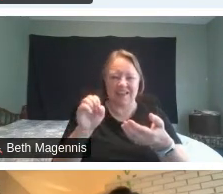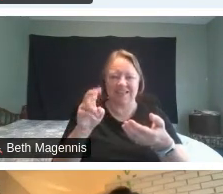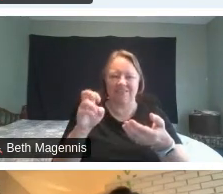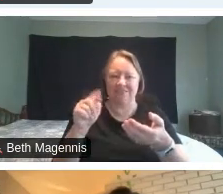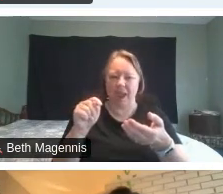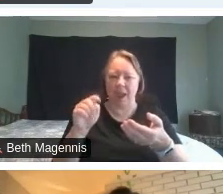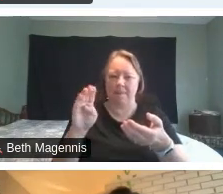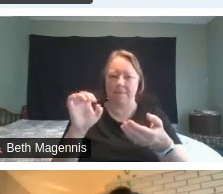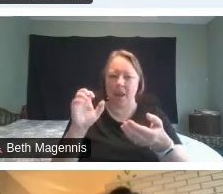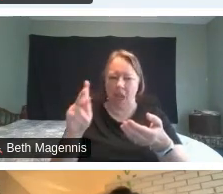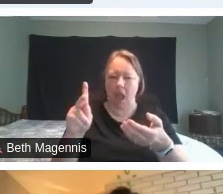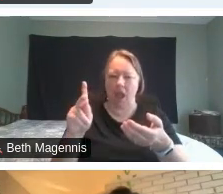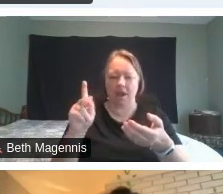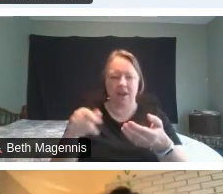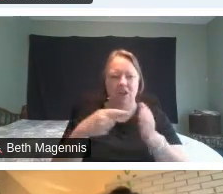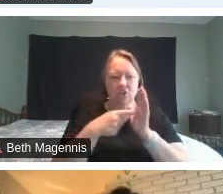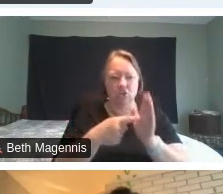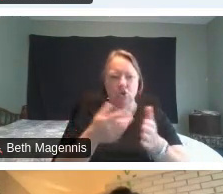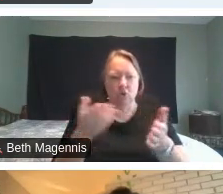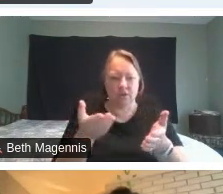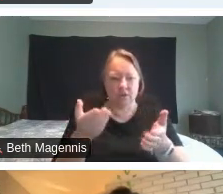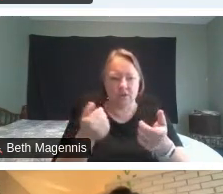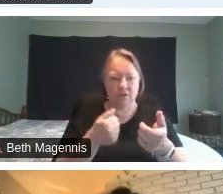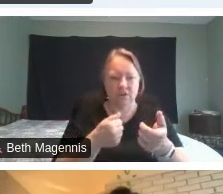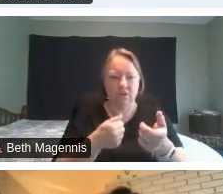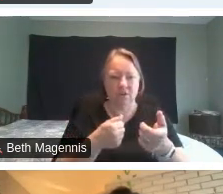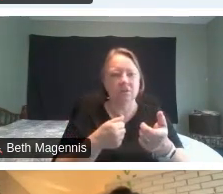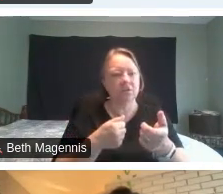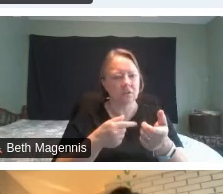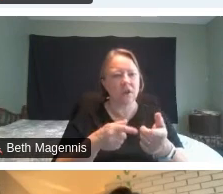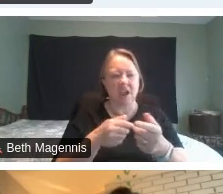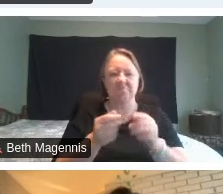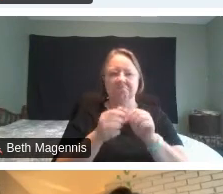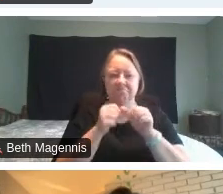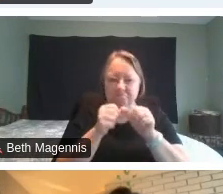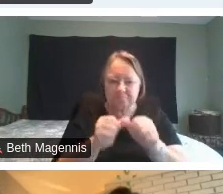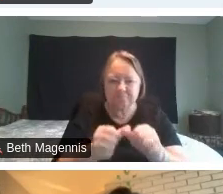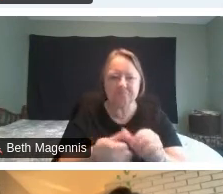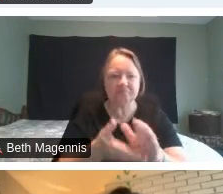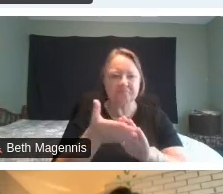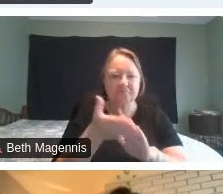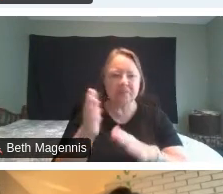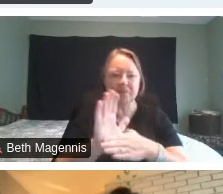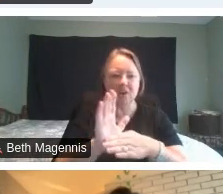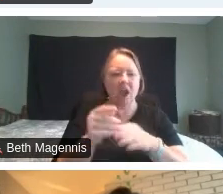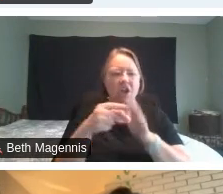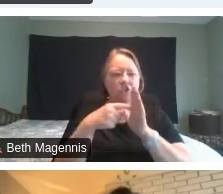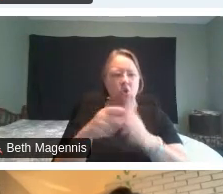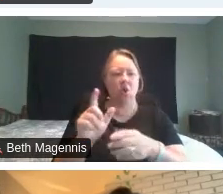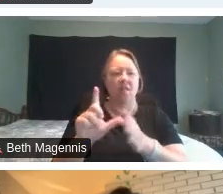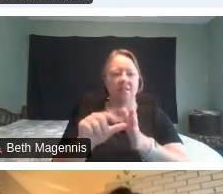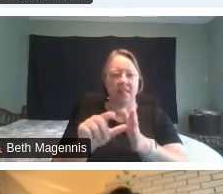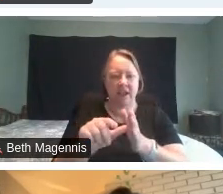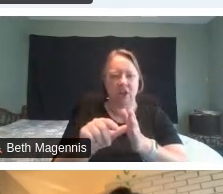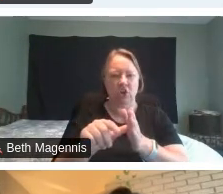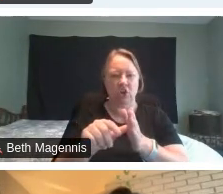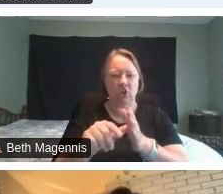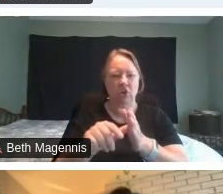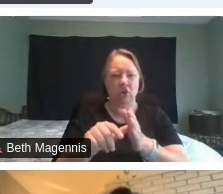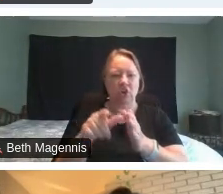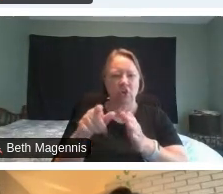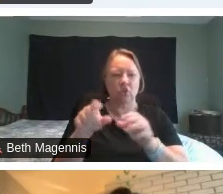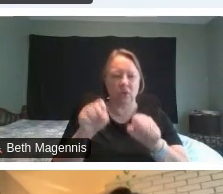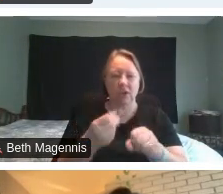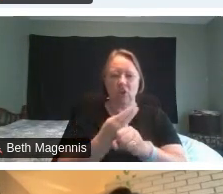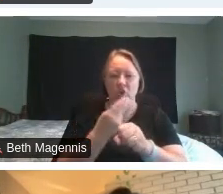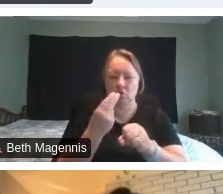block. And I show here, Teo, you can keep the video running. I show later in the video, you can